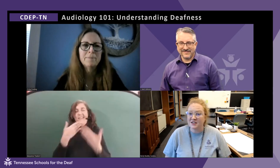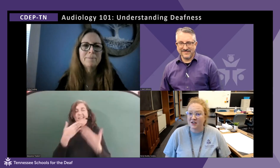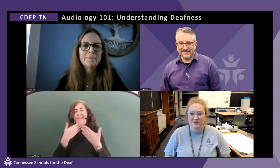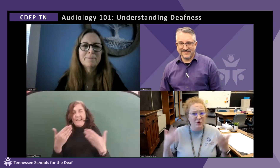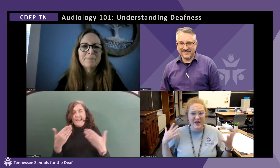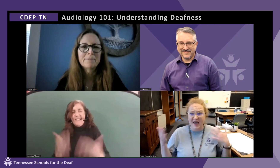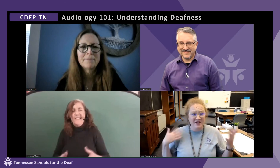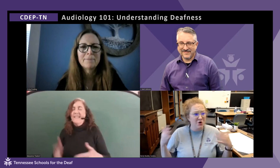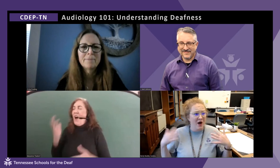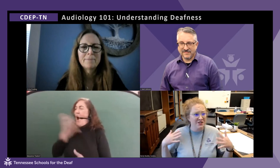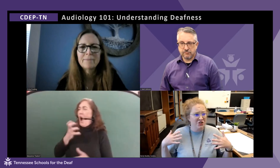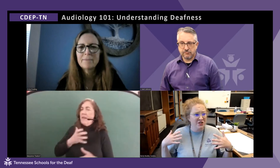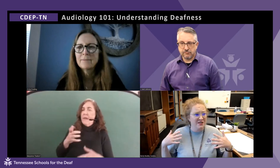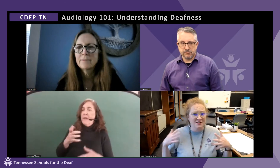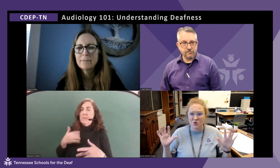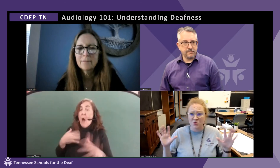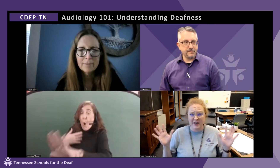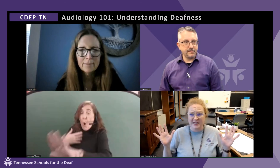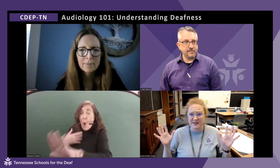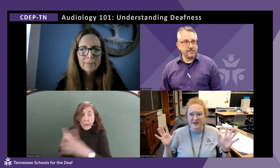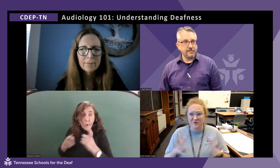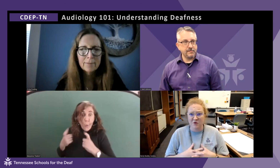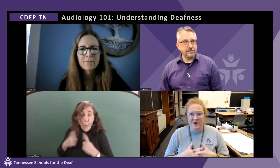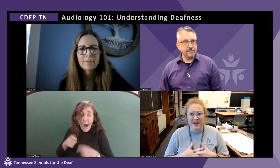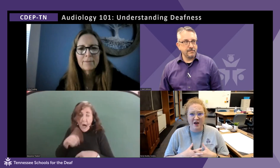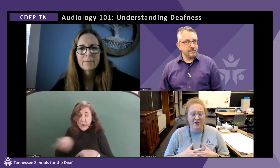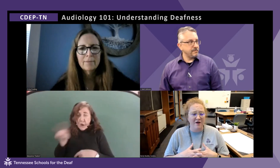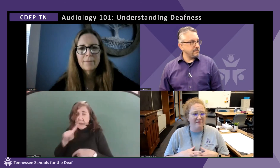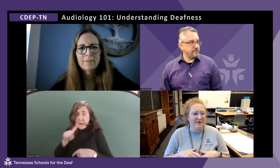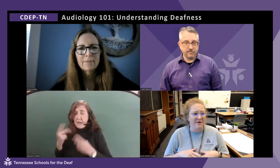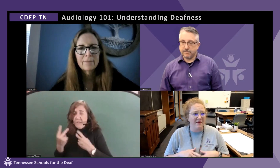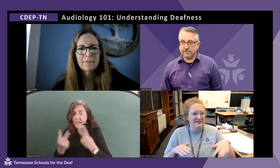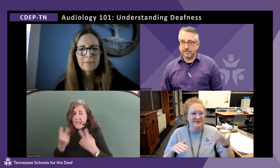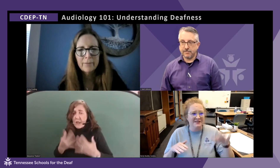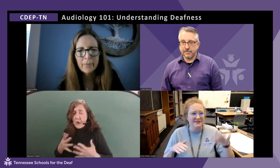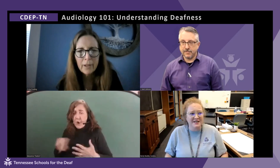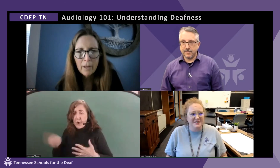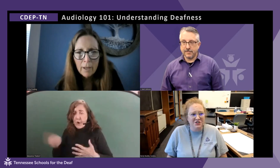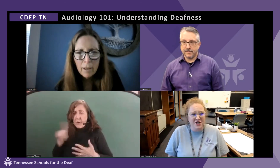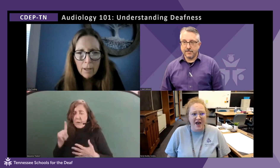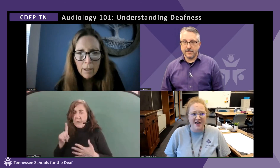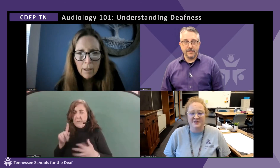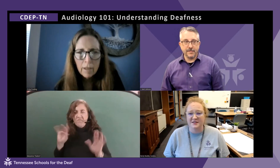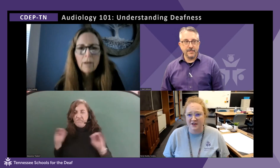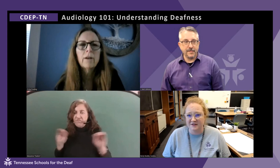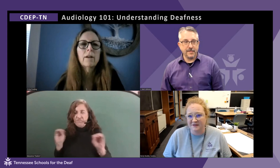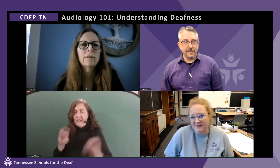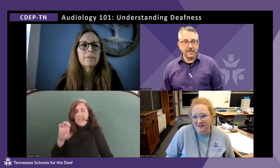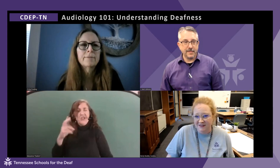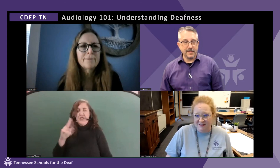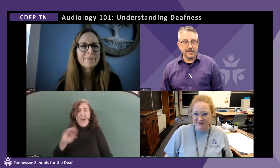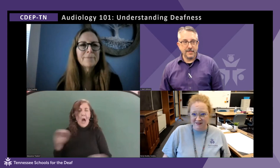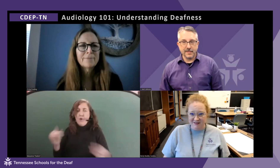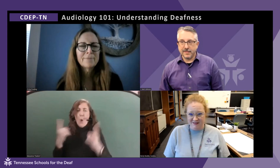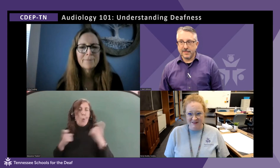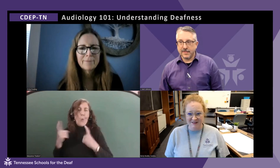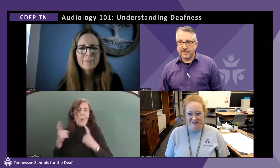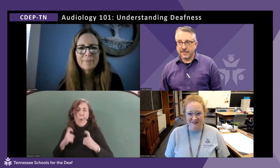Awesome. So do we have any questions or anything before we go? I didn't see any in the chat. So